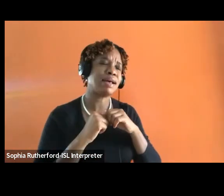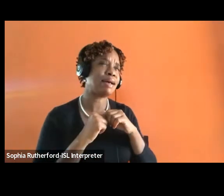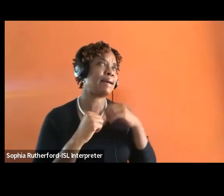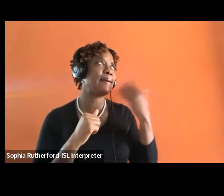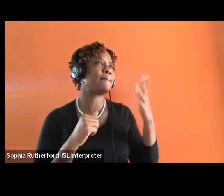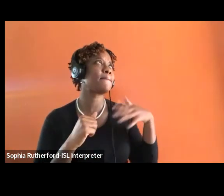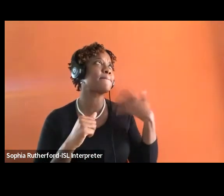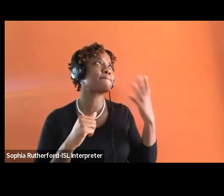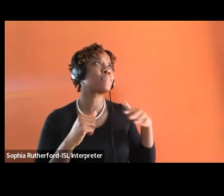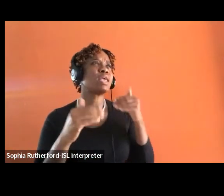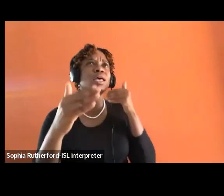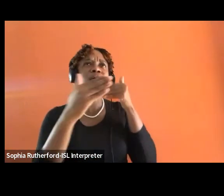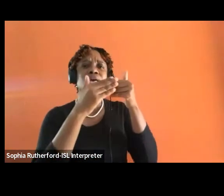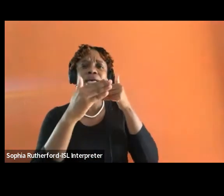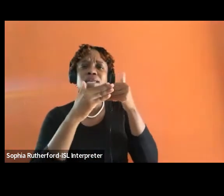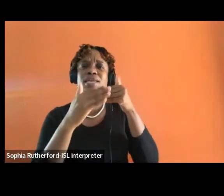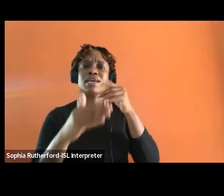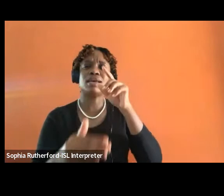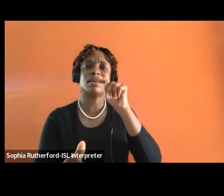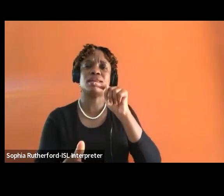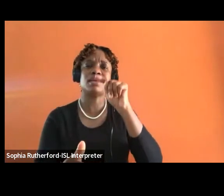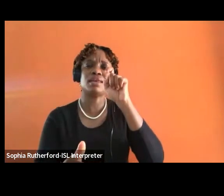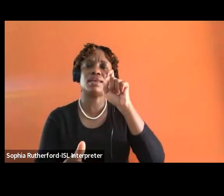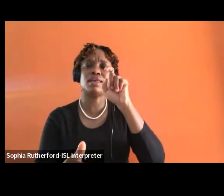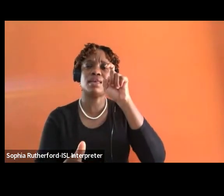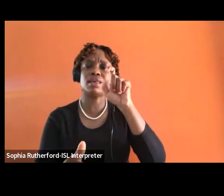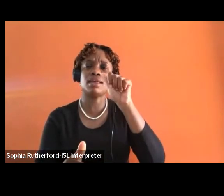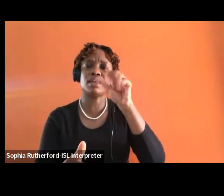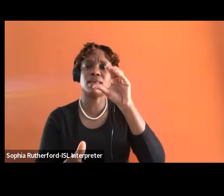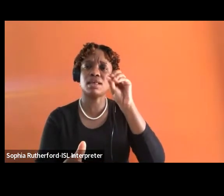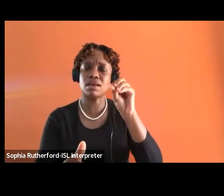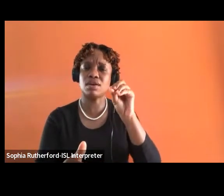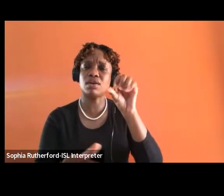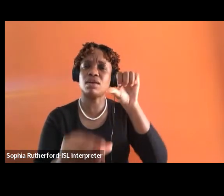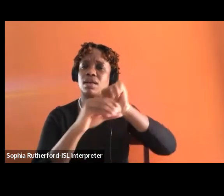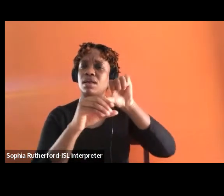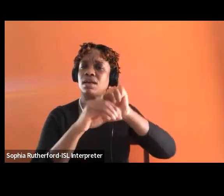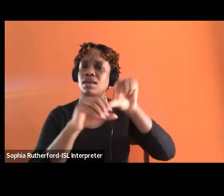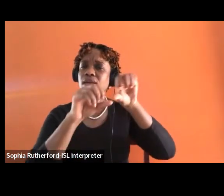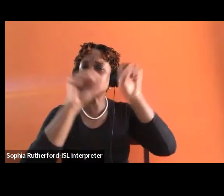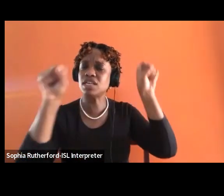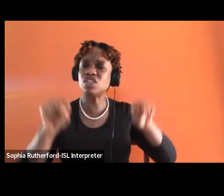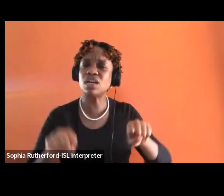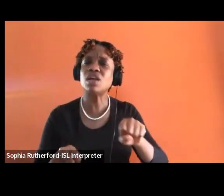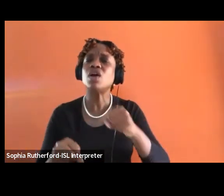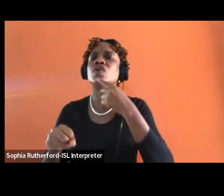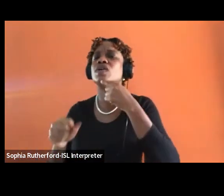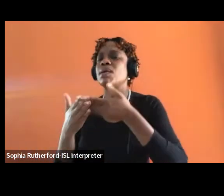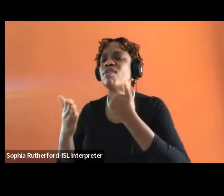It's near the Texaco and obliquely opposite. No, you said something before El Shaddai